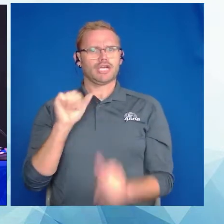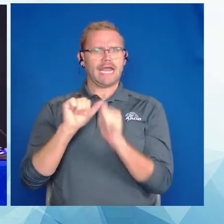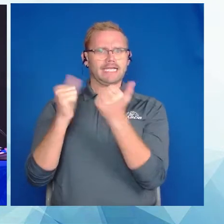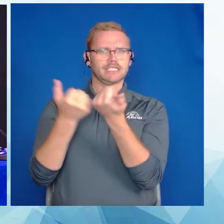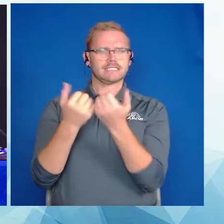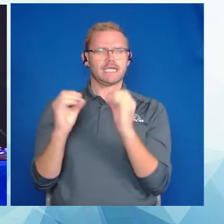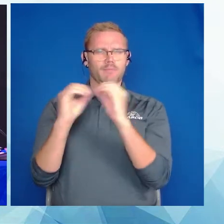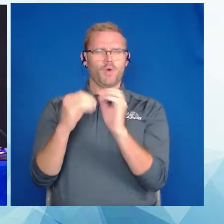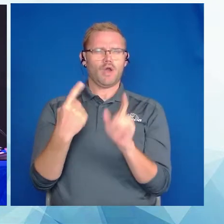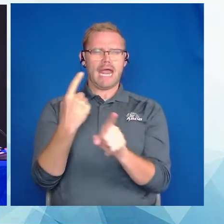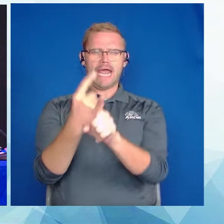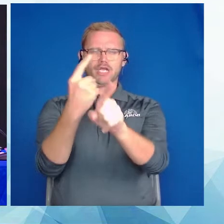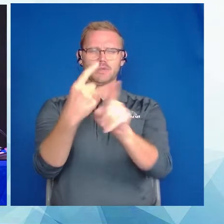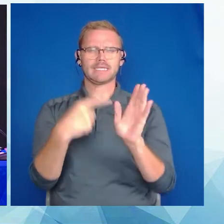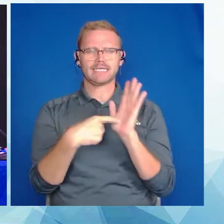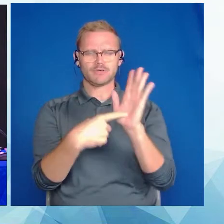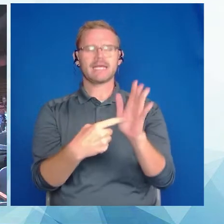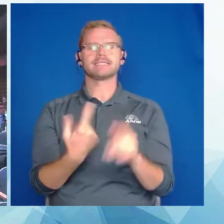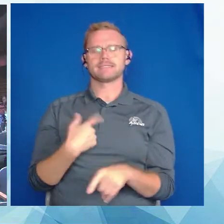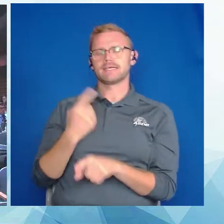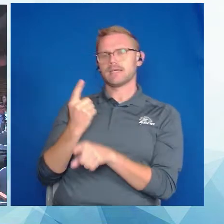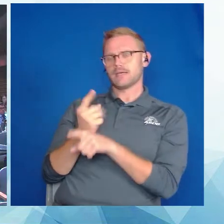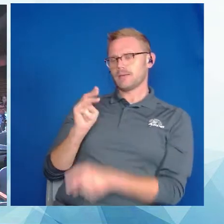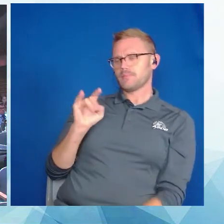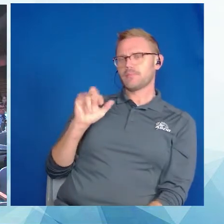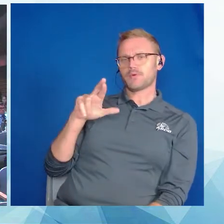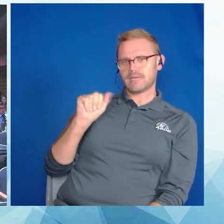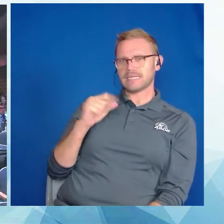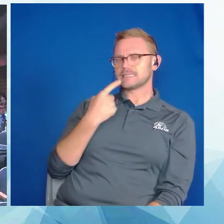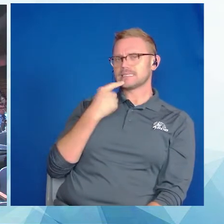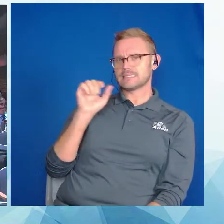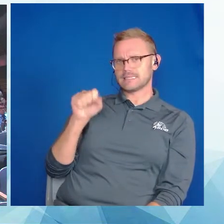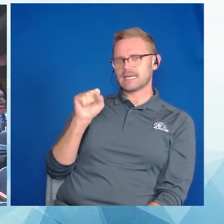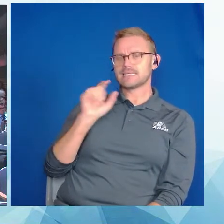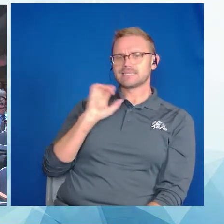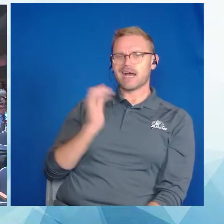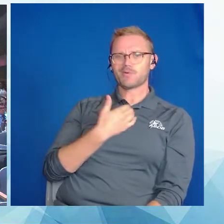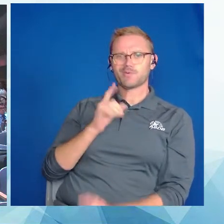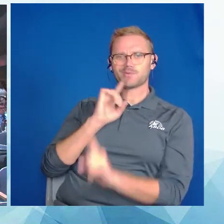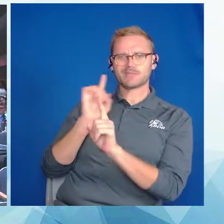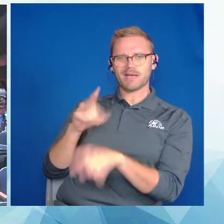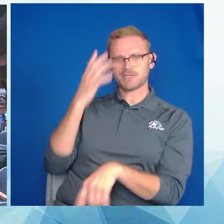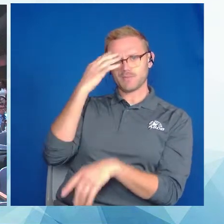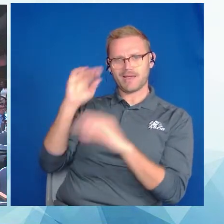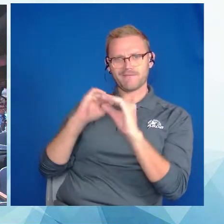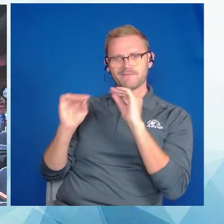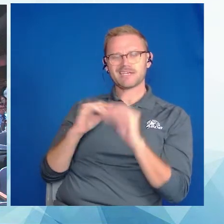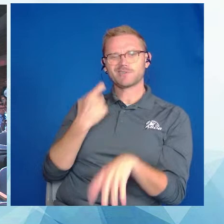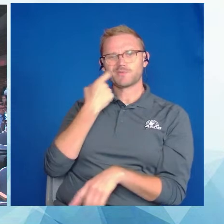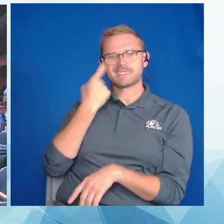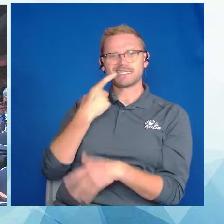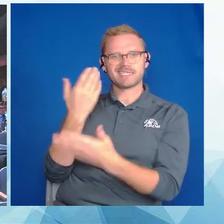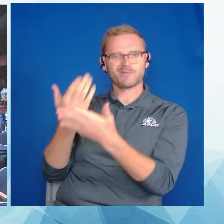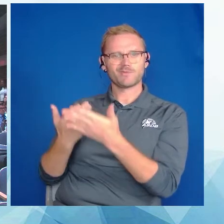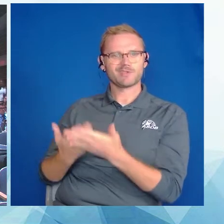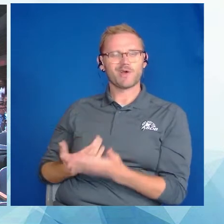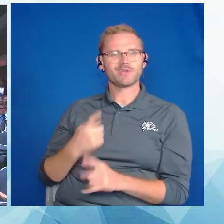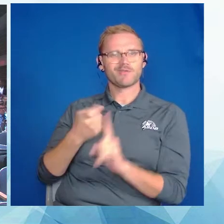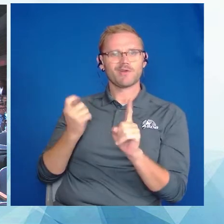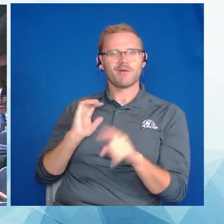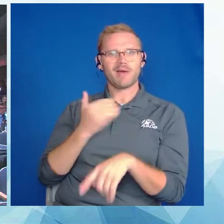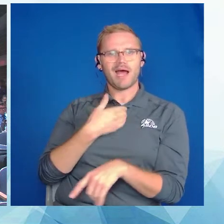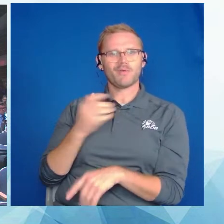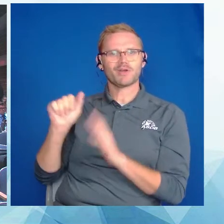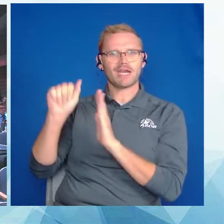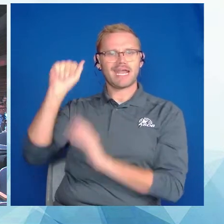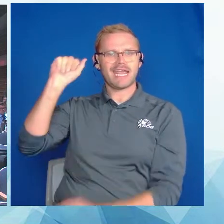accurately? Yes, that is correct, and that is in response to one of the findings from the Office of the Auditor